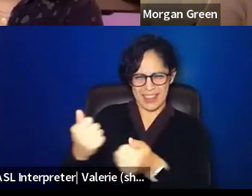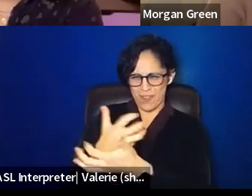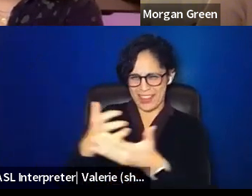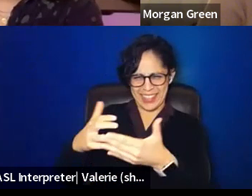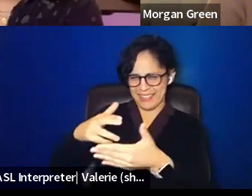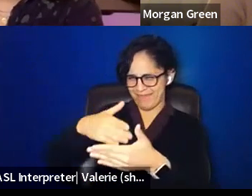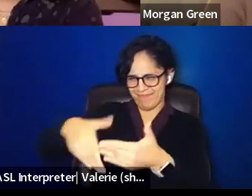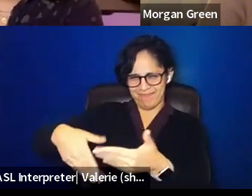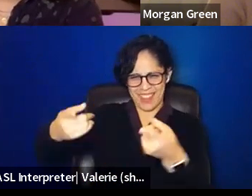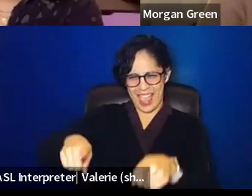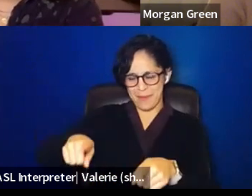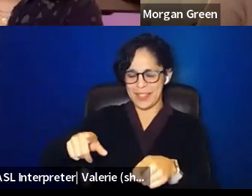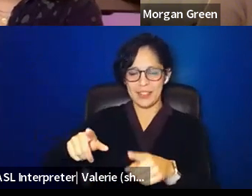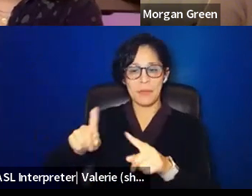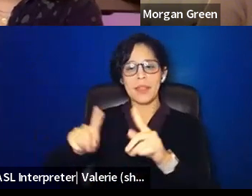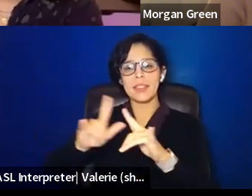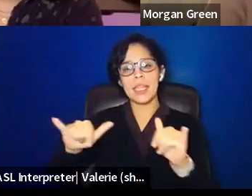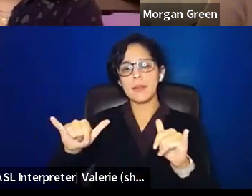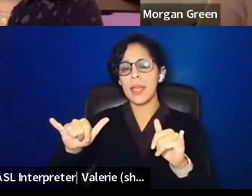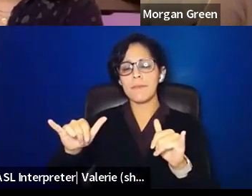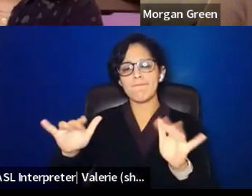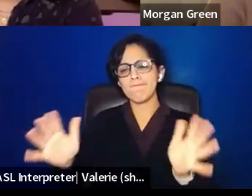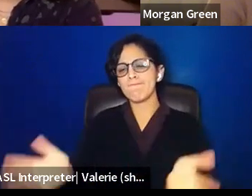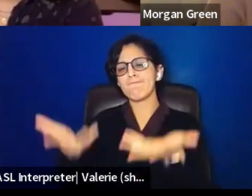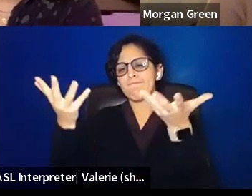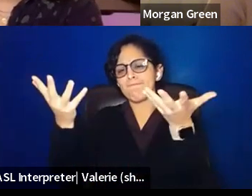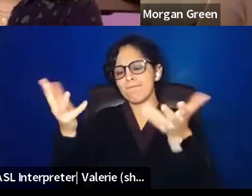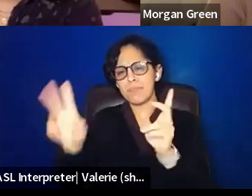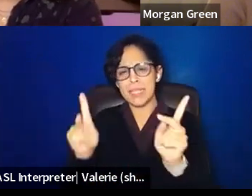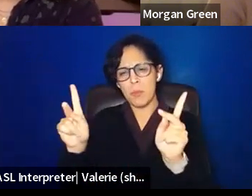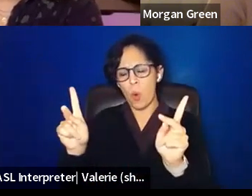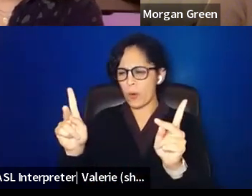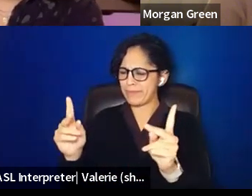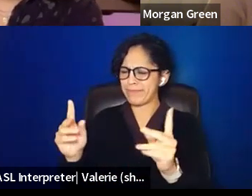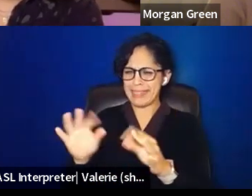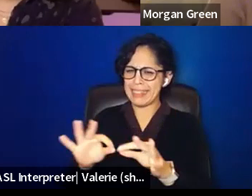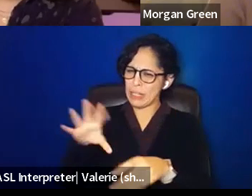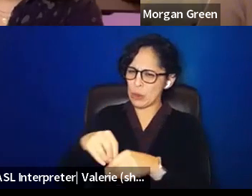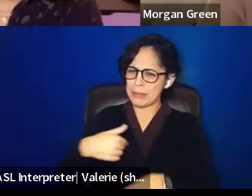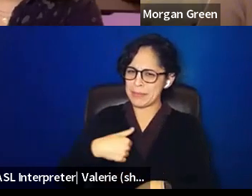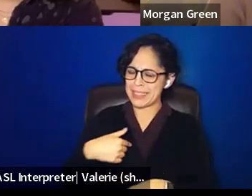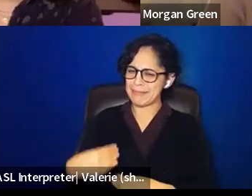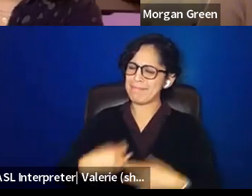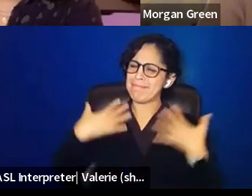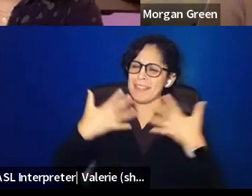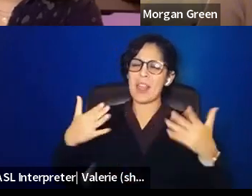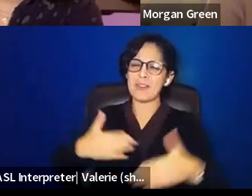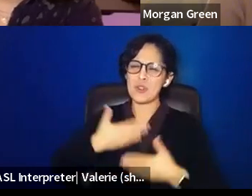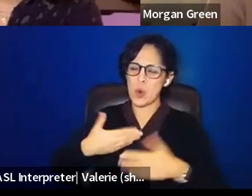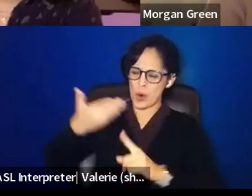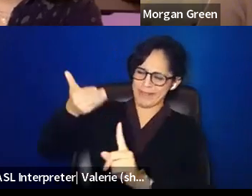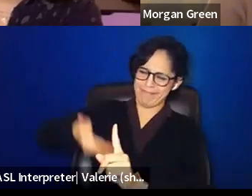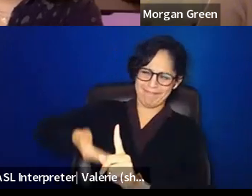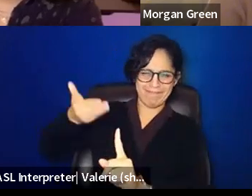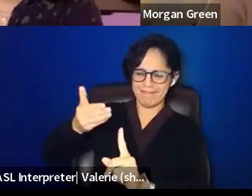certain way, while also continuing to uplift people, including me. she brings me a lot of joy on a